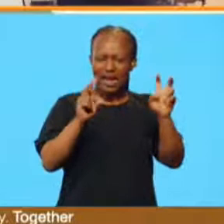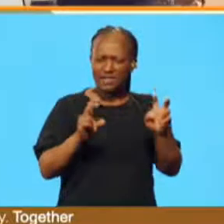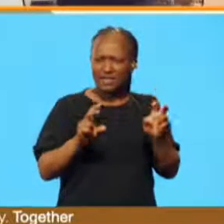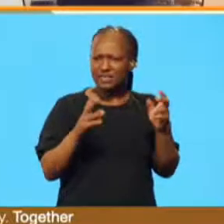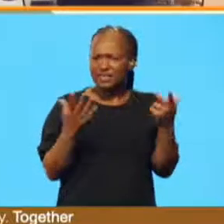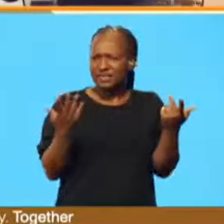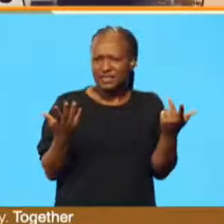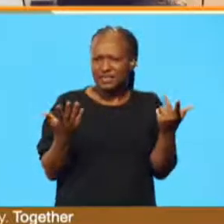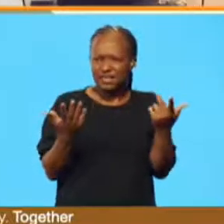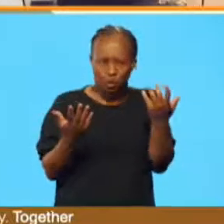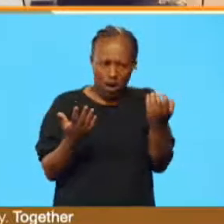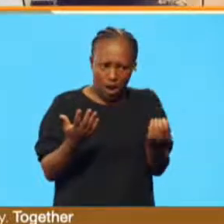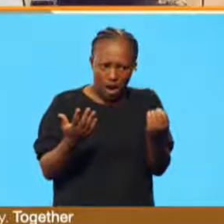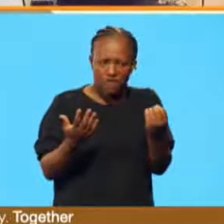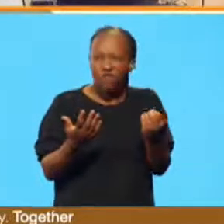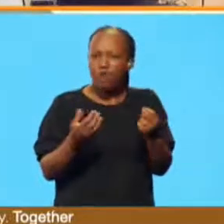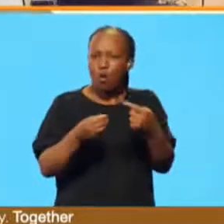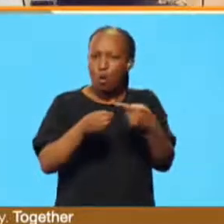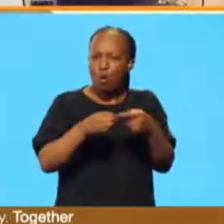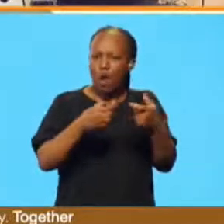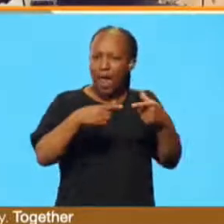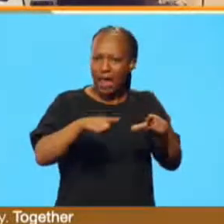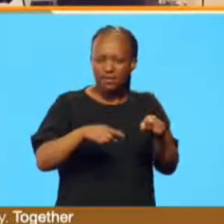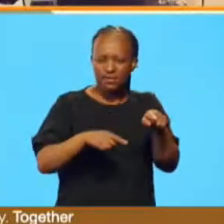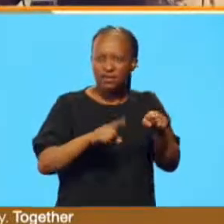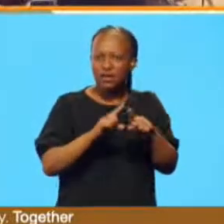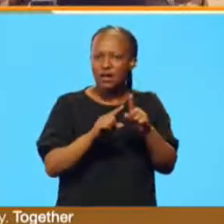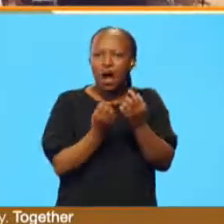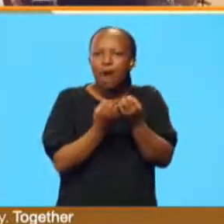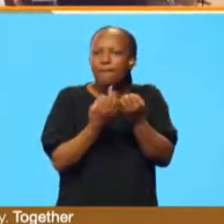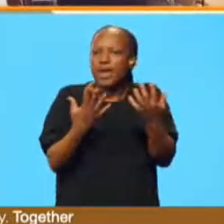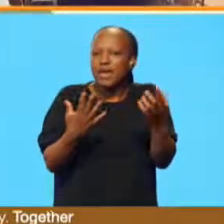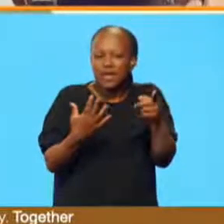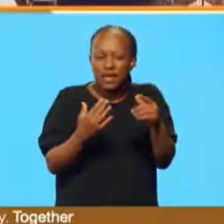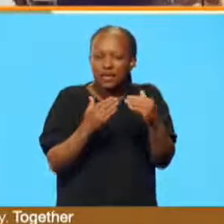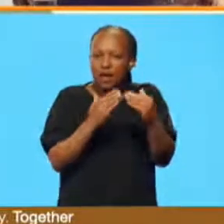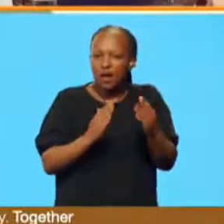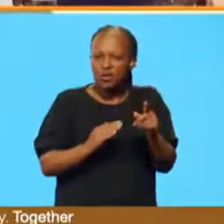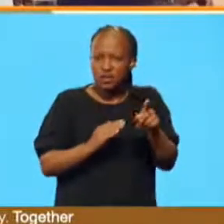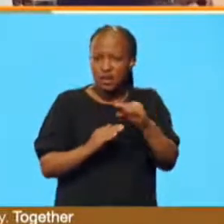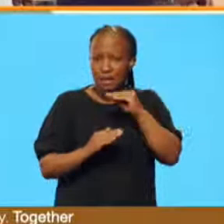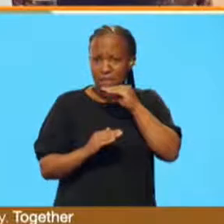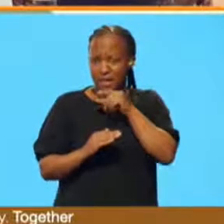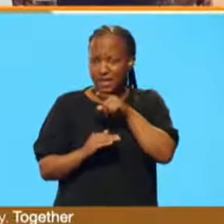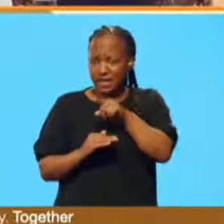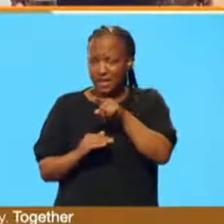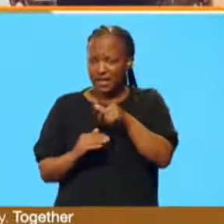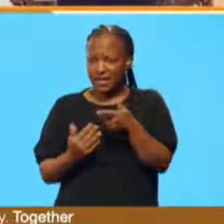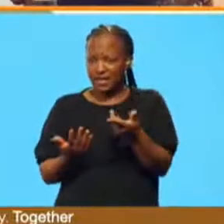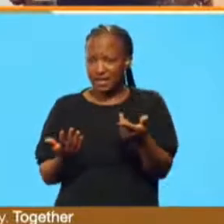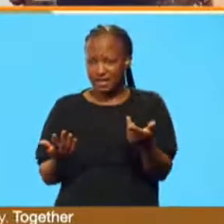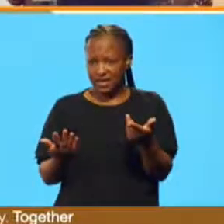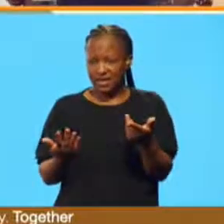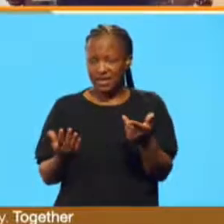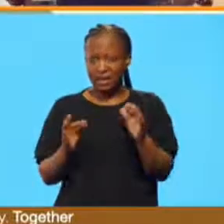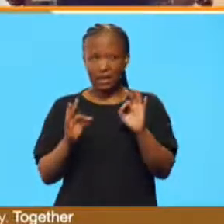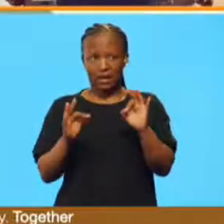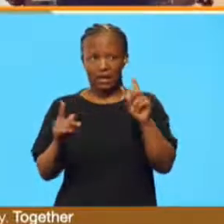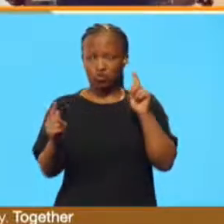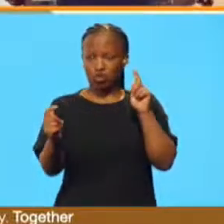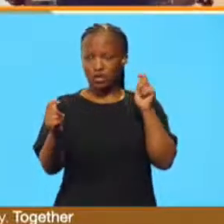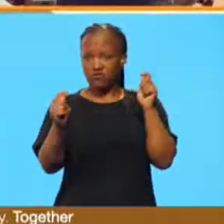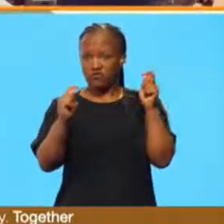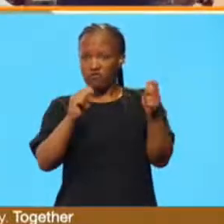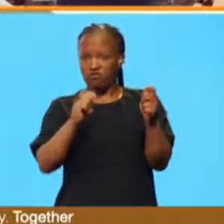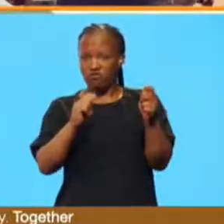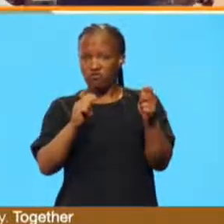eggs, how many are you in that household? Will that be a real transformation or